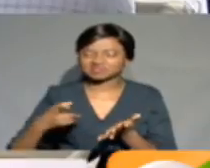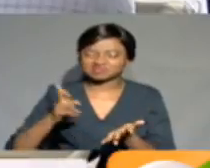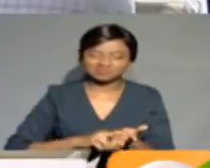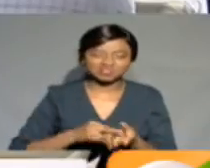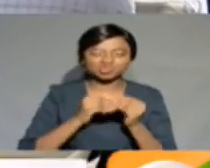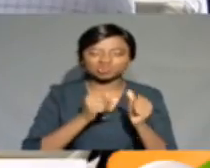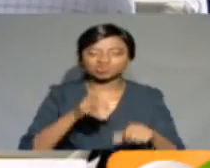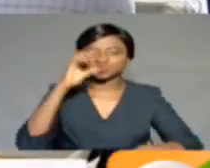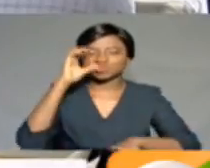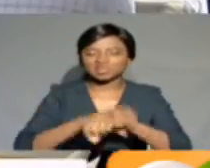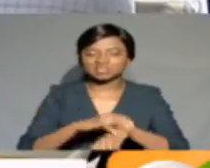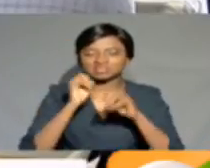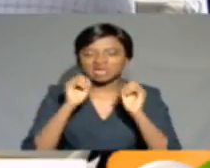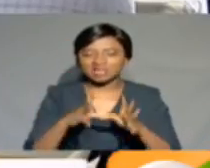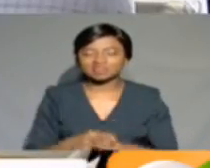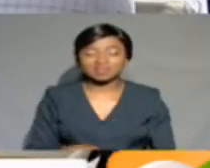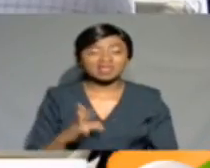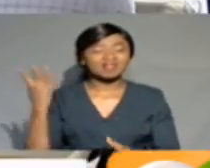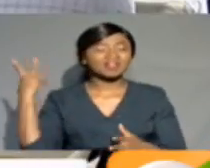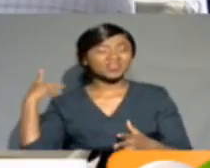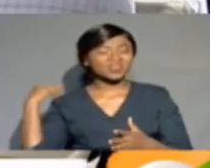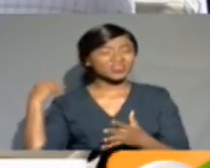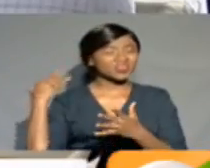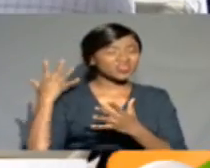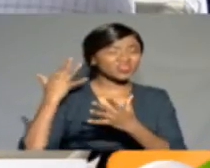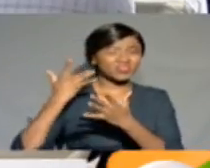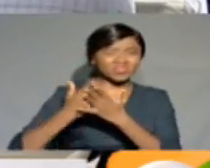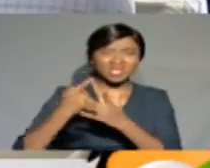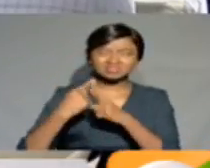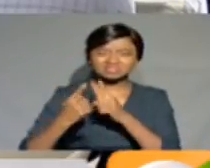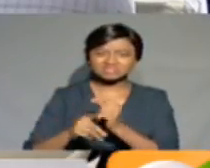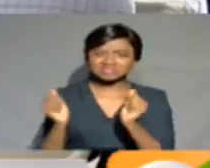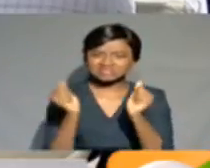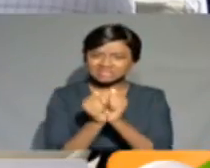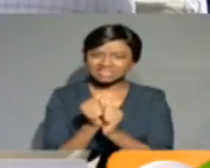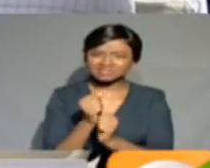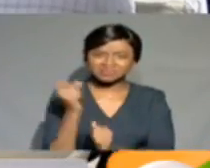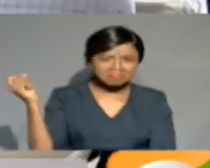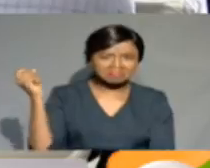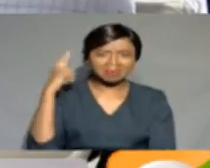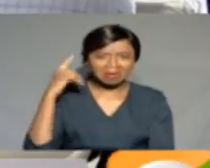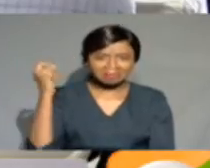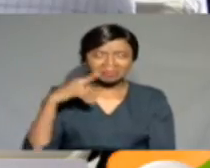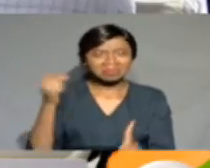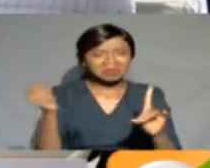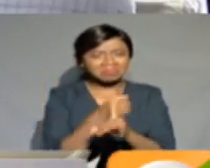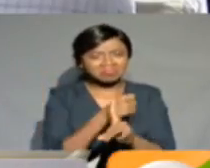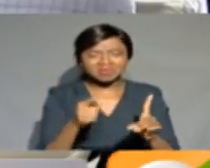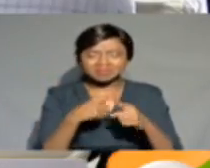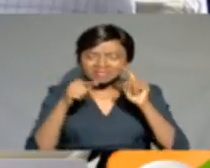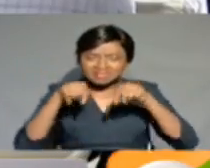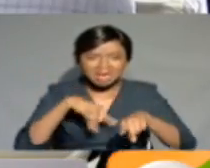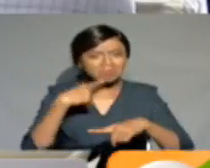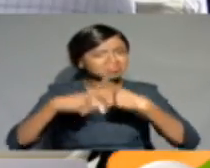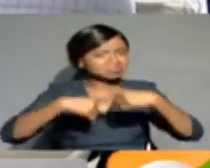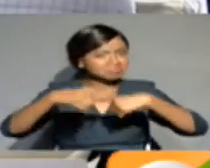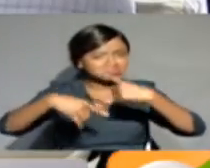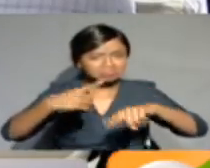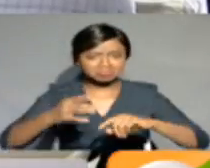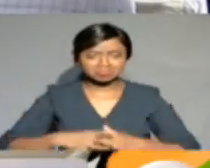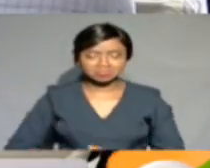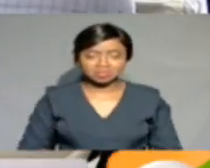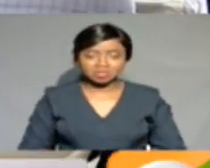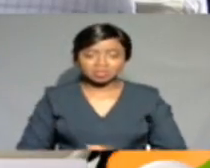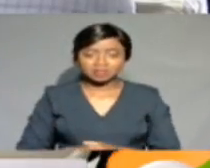circles. We've been talking about bullying since the last 20 years, yeah. and we are still talking about it, and it's still happening.